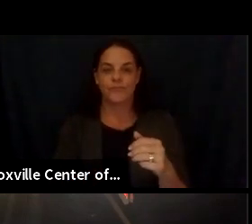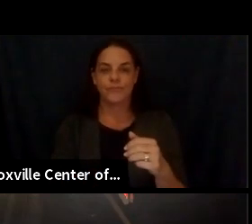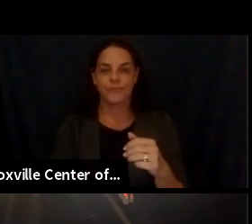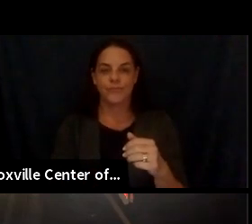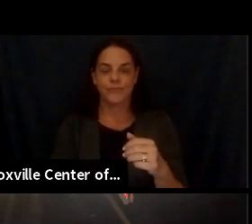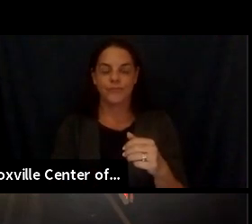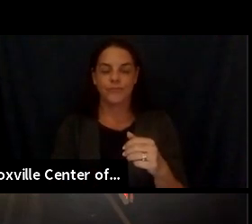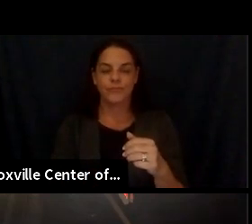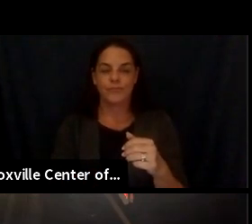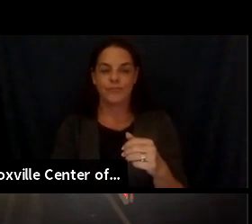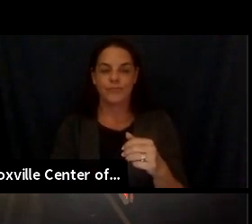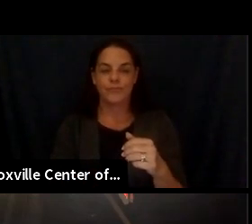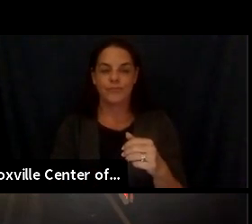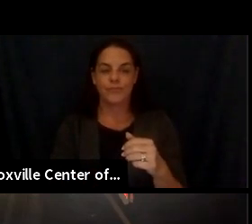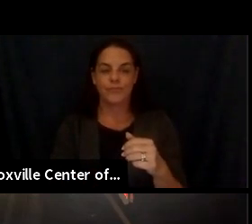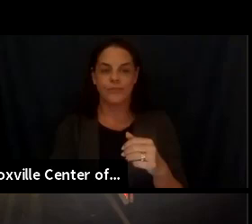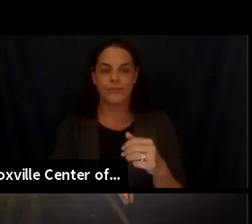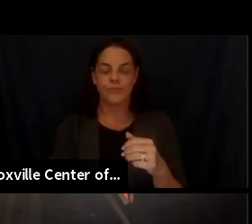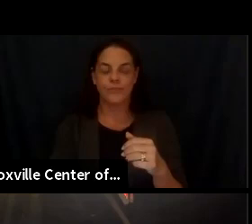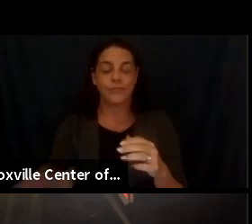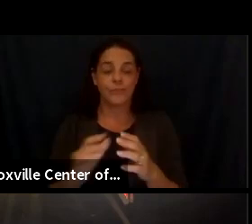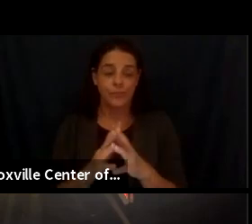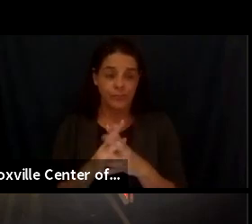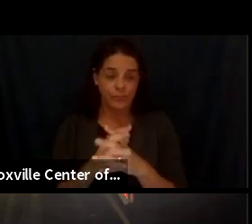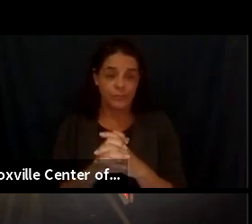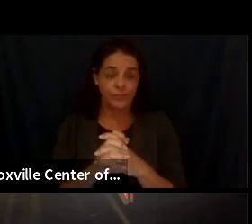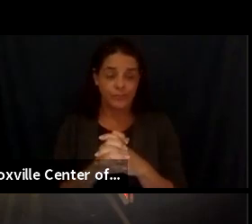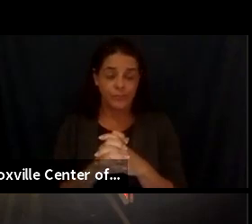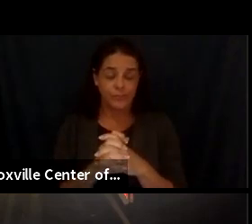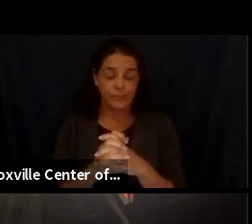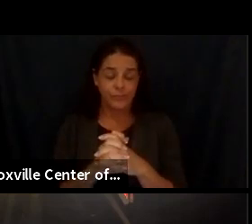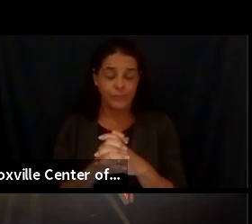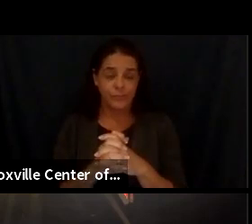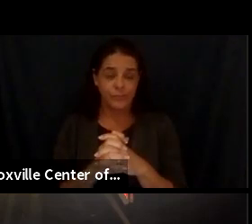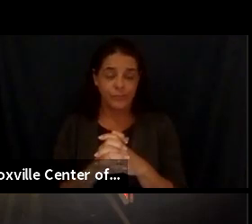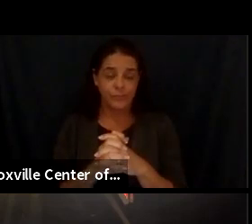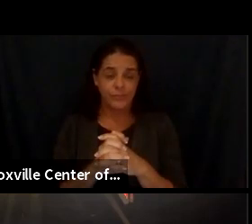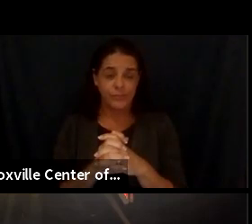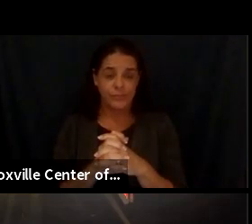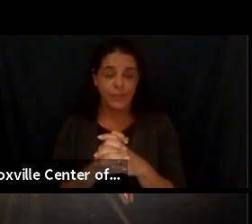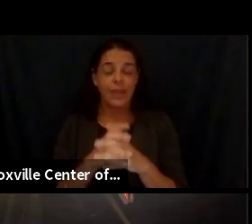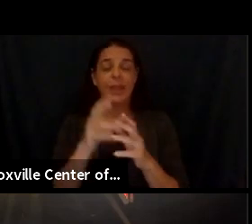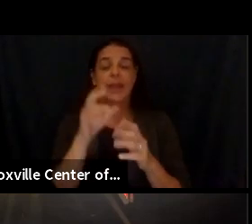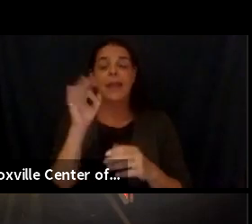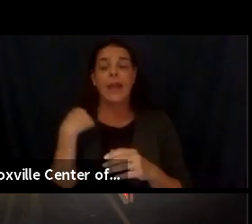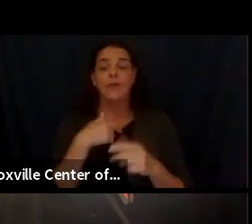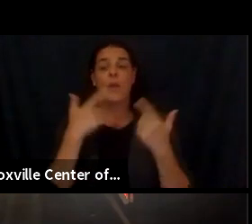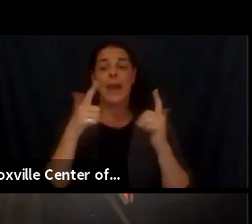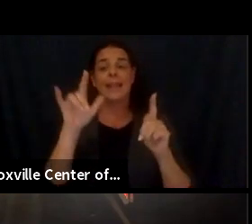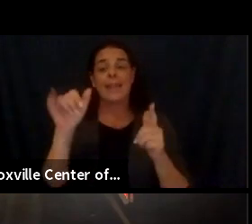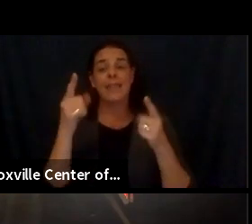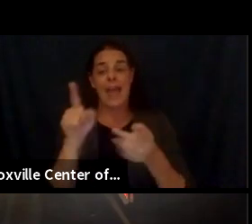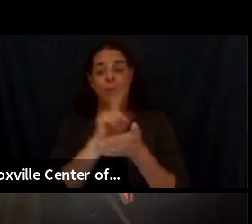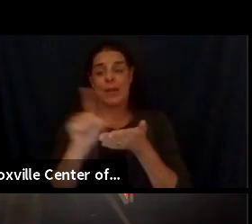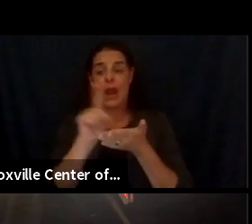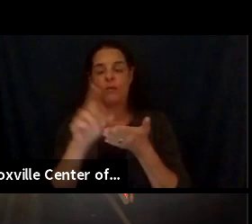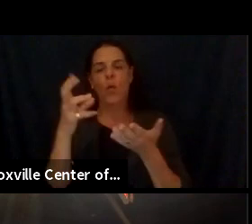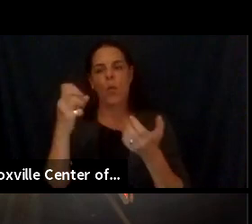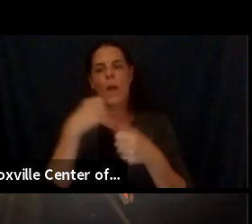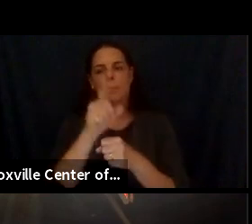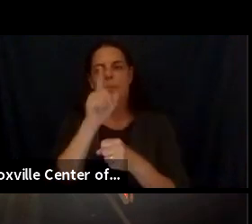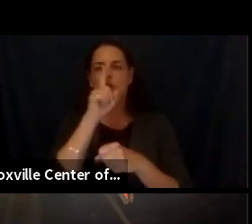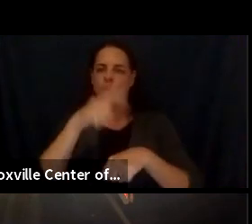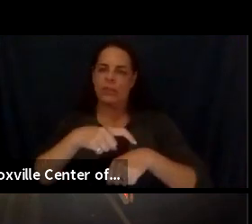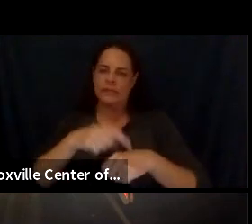a time limited piece exercise. Absolutely. And then